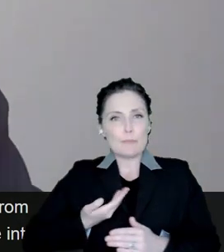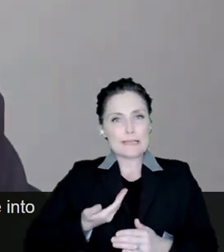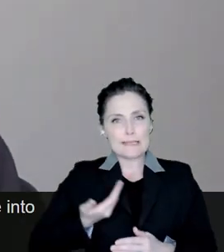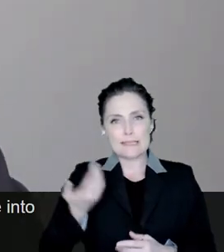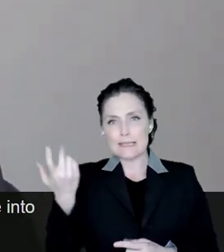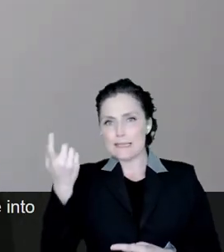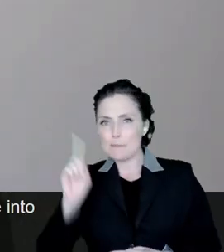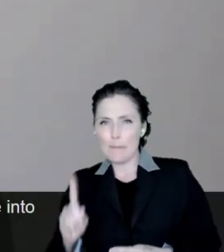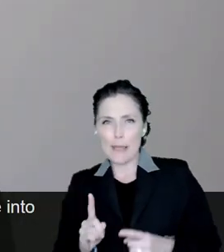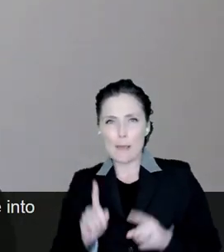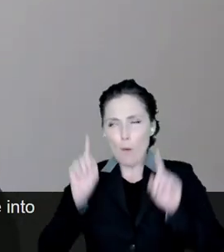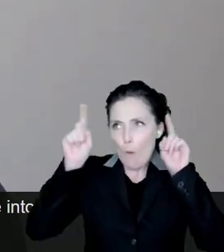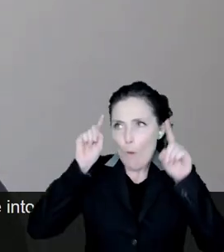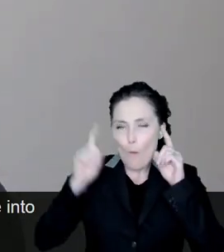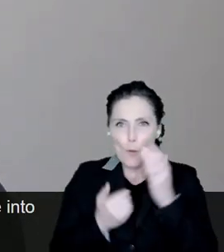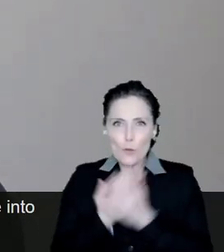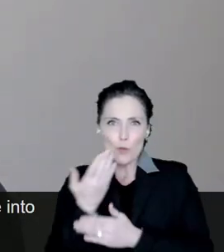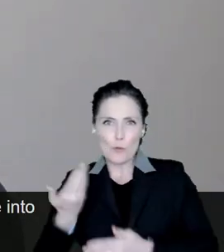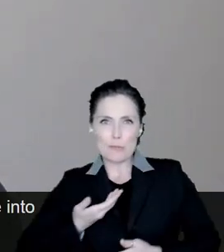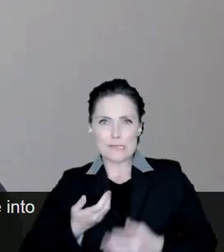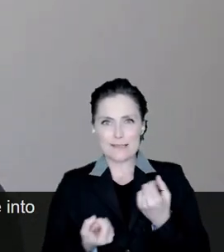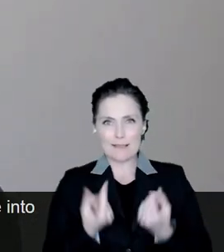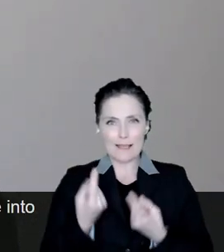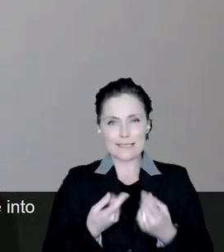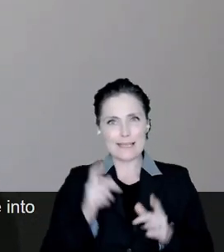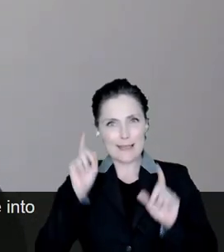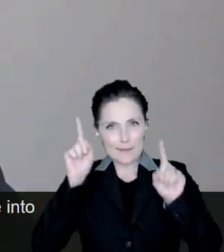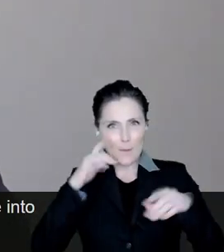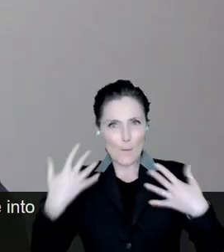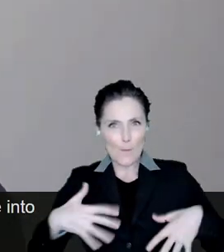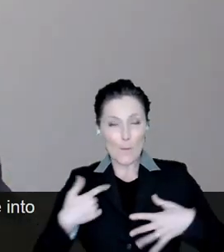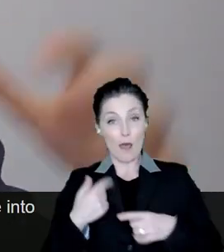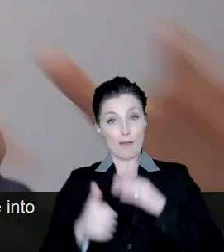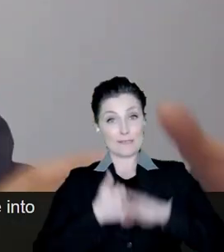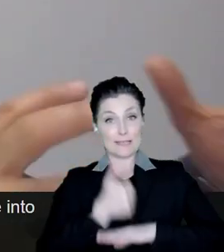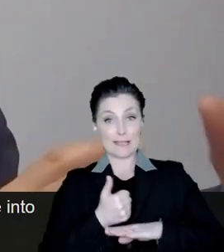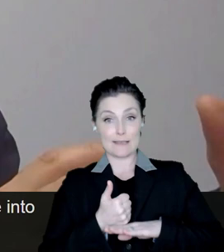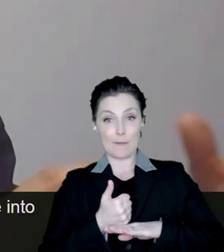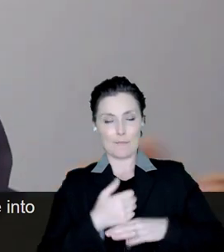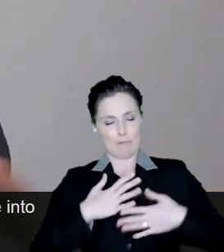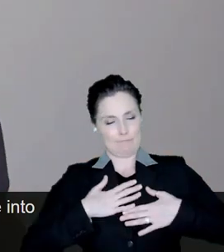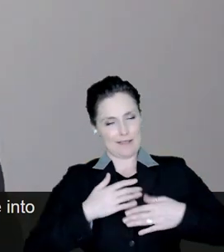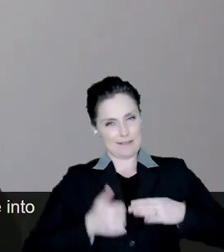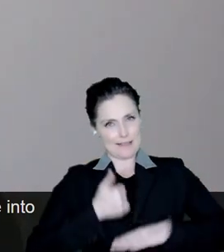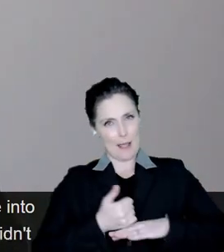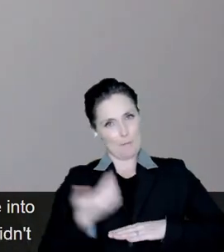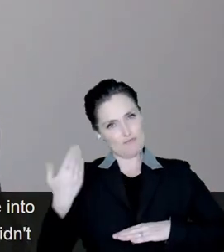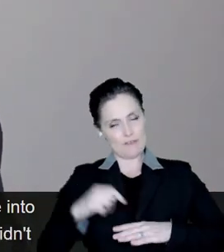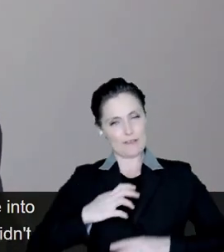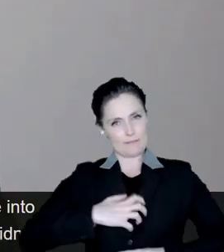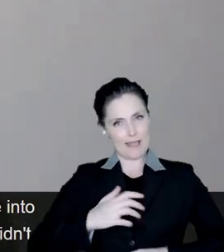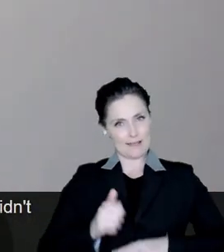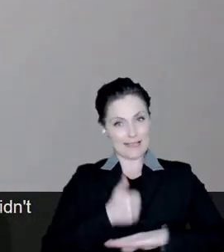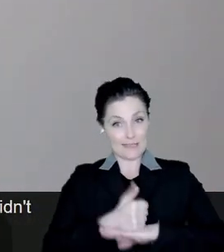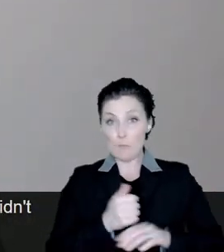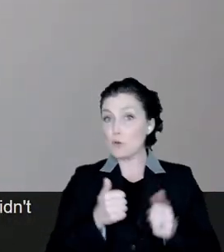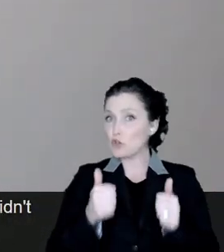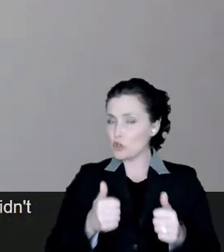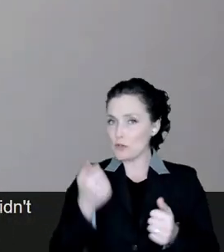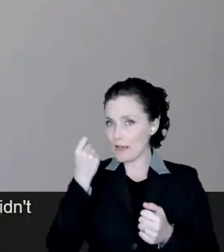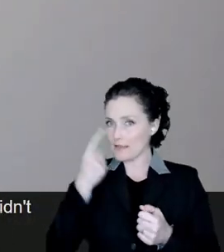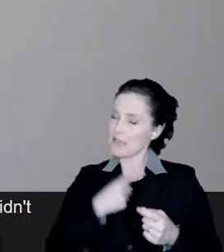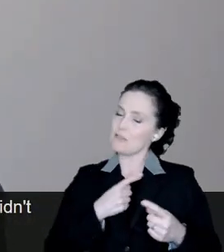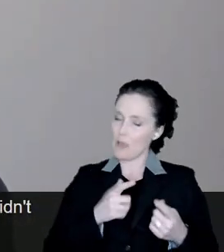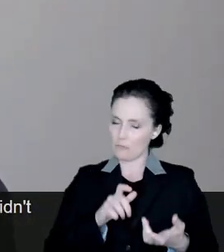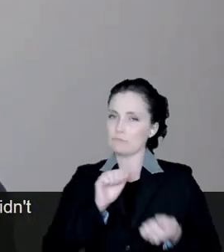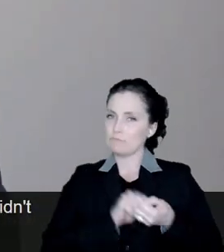assistance. I've set up, Jamal, I beg your pardon, I didn't set it up, the previous mayor set it up, but it was a good idea, so I've run with it. The